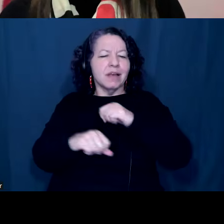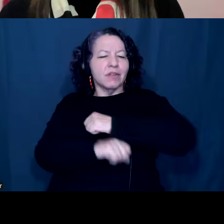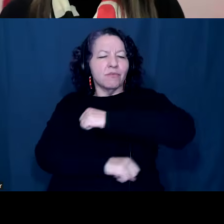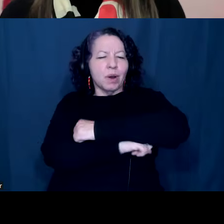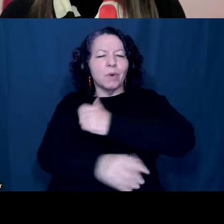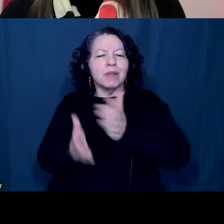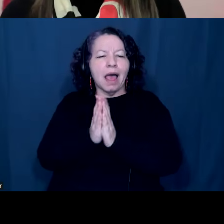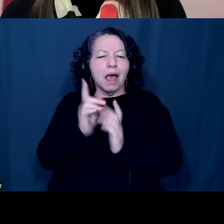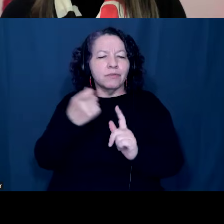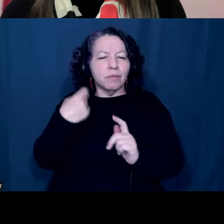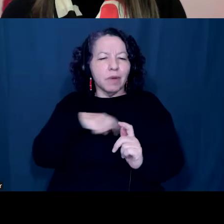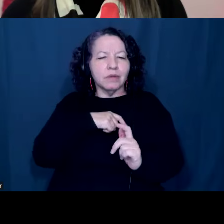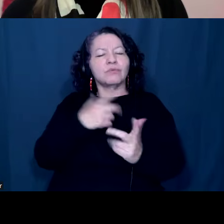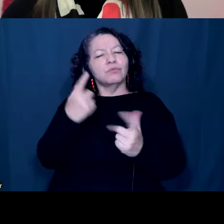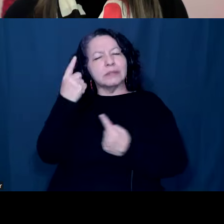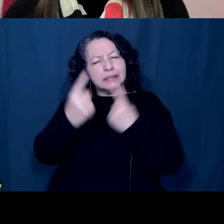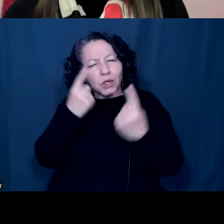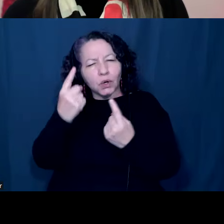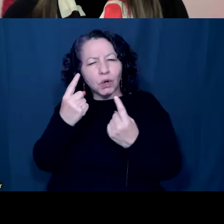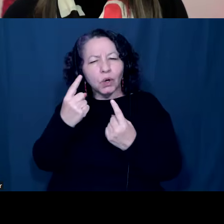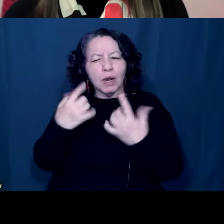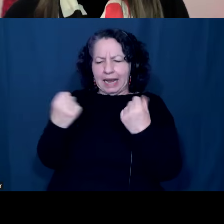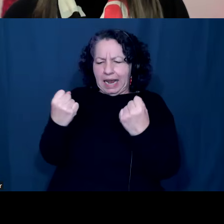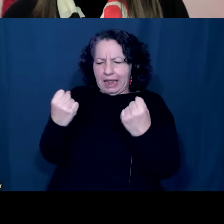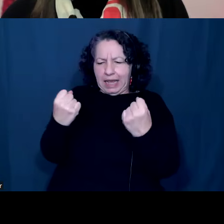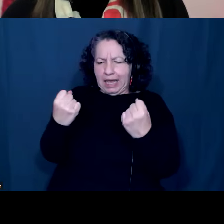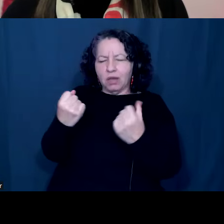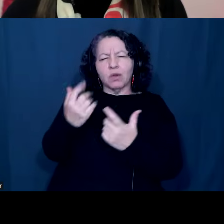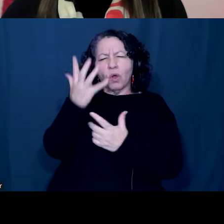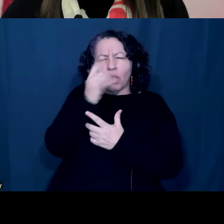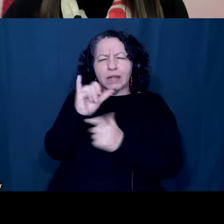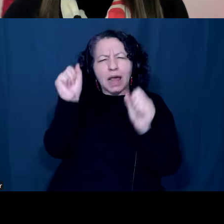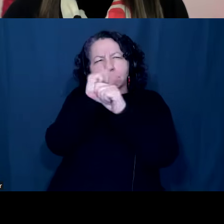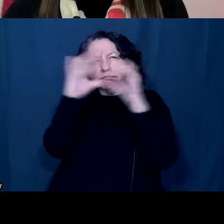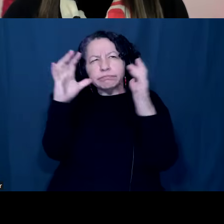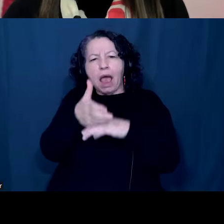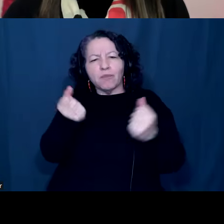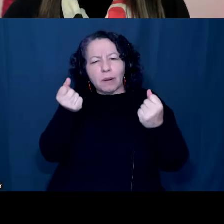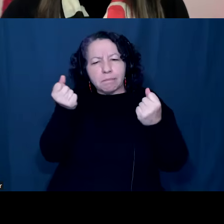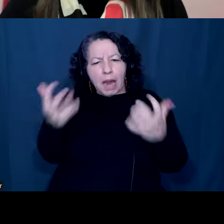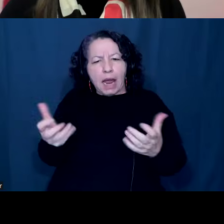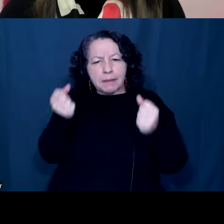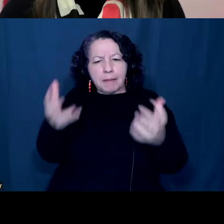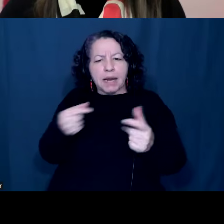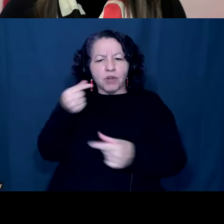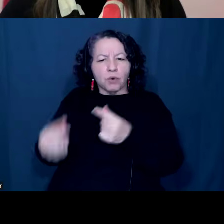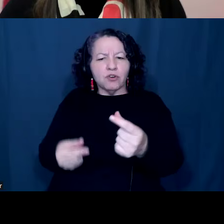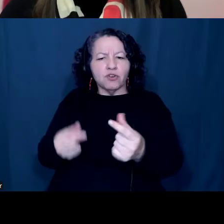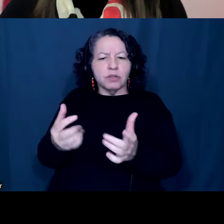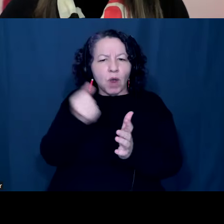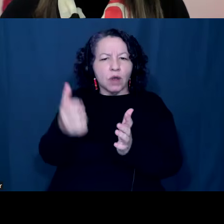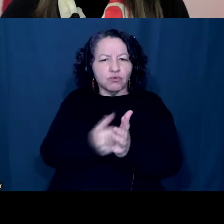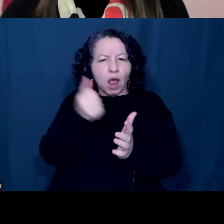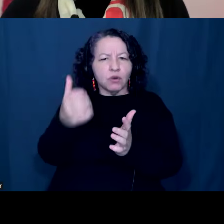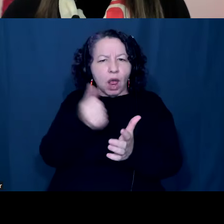what healing looks like after generations of extraction. And a framework that